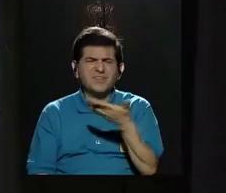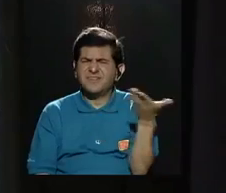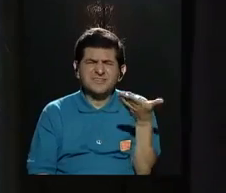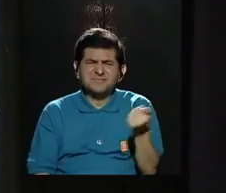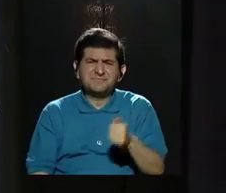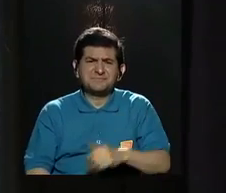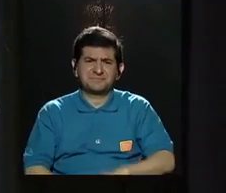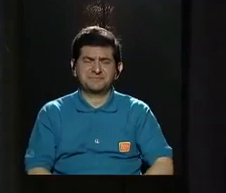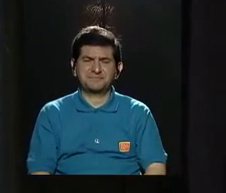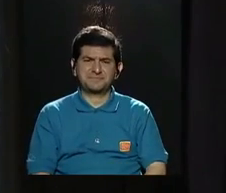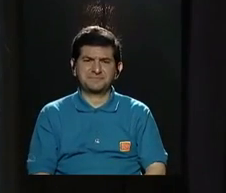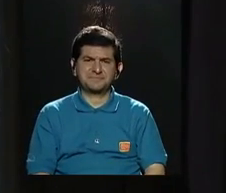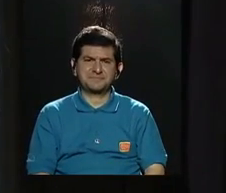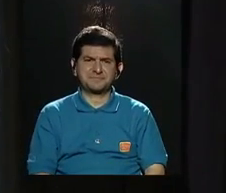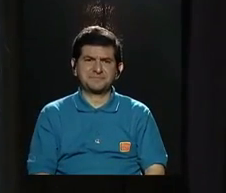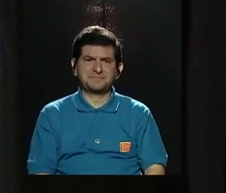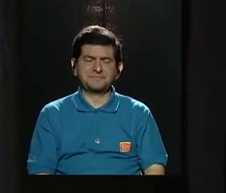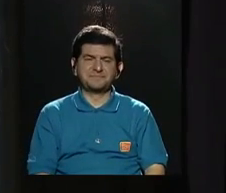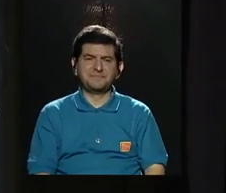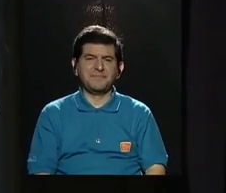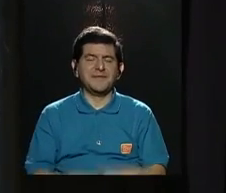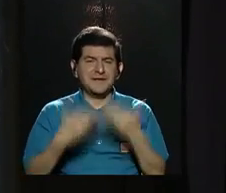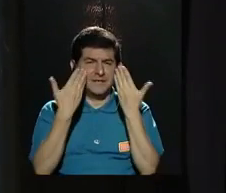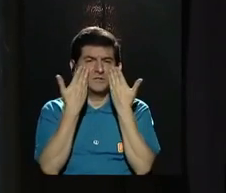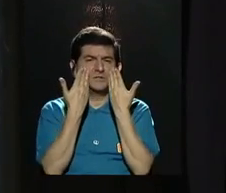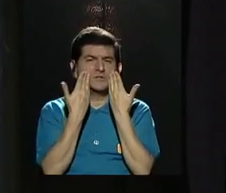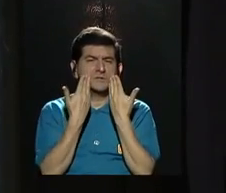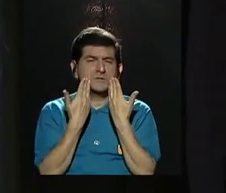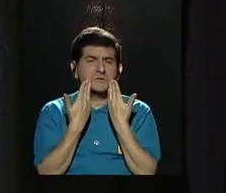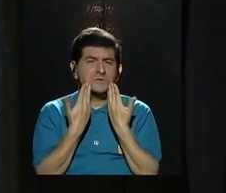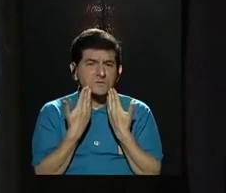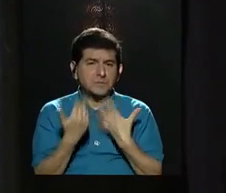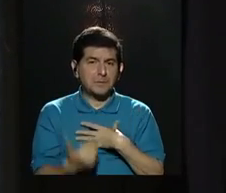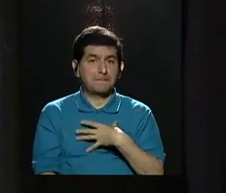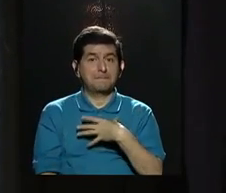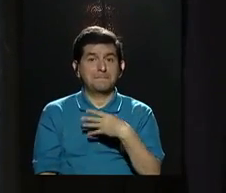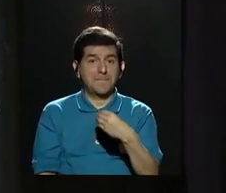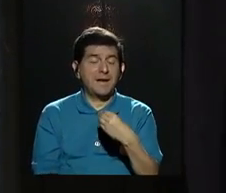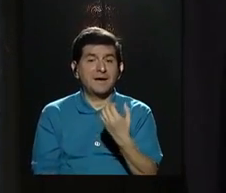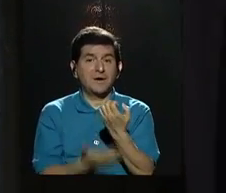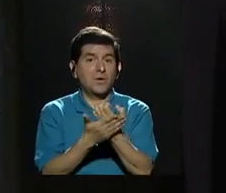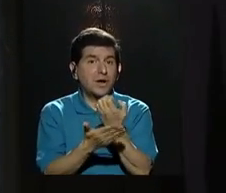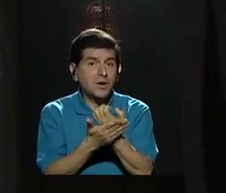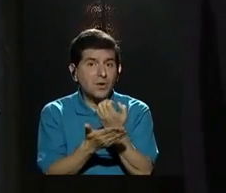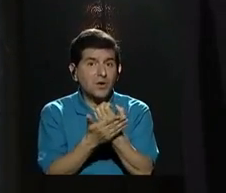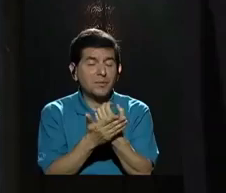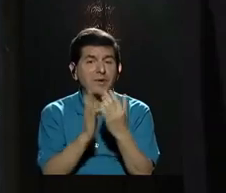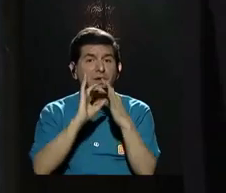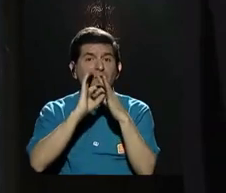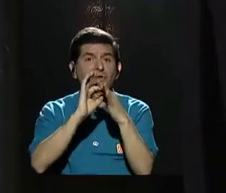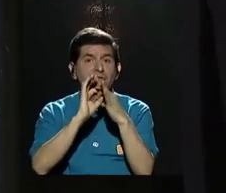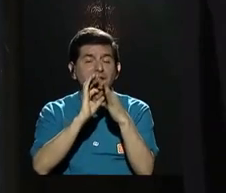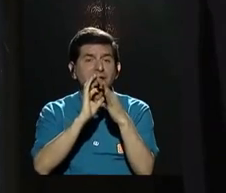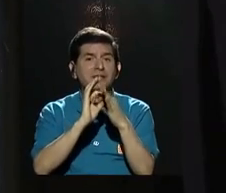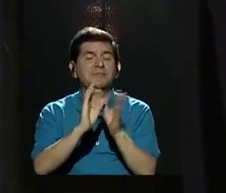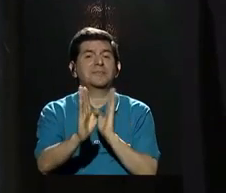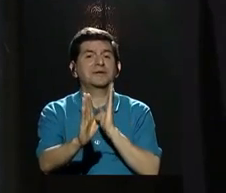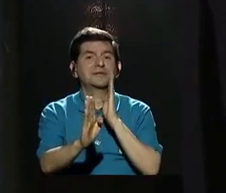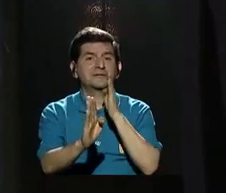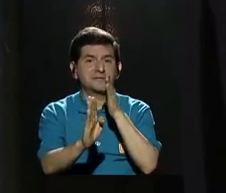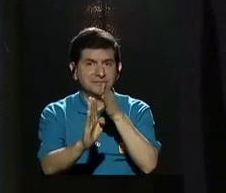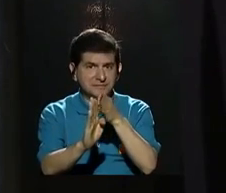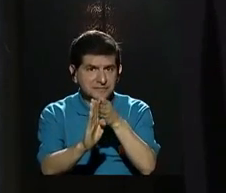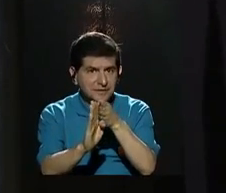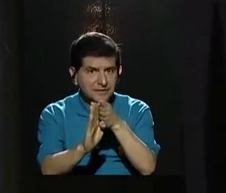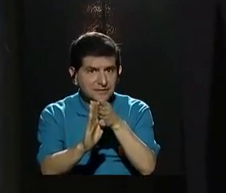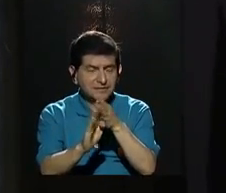white economic suffering in the US is directly linked to Black and